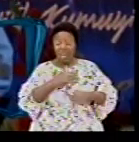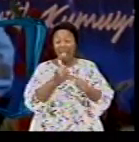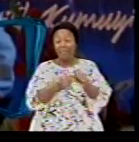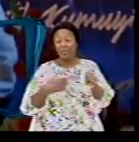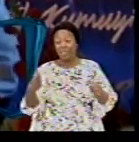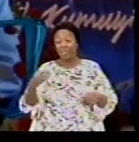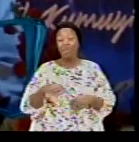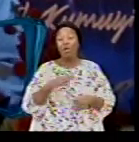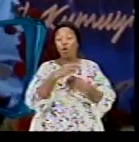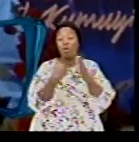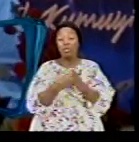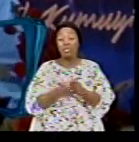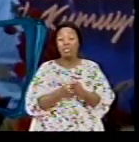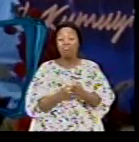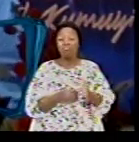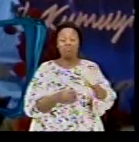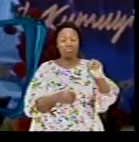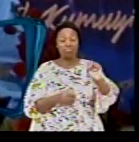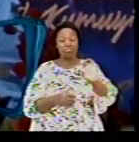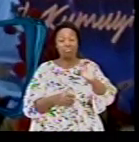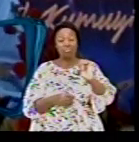address properly.